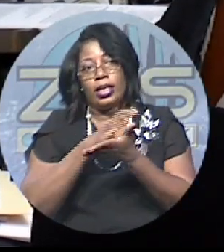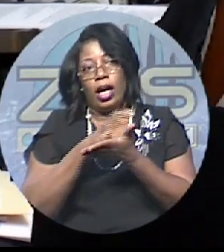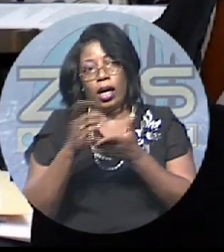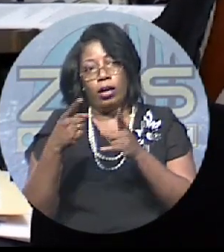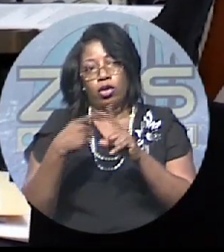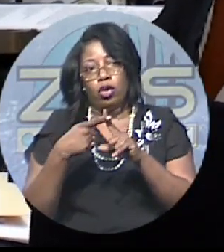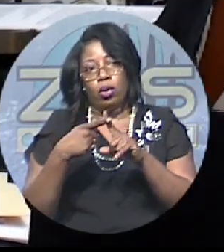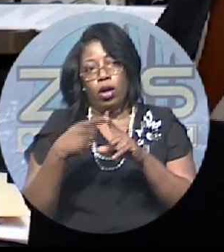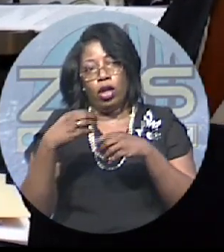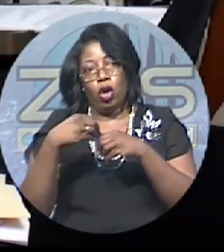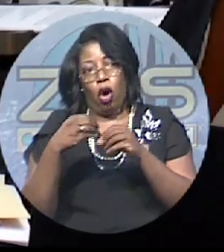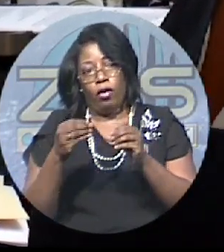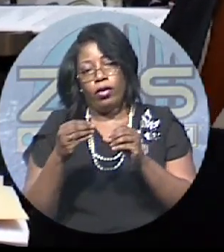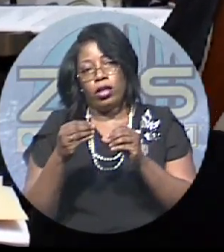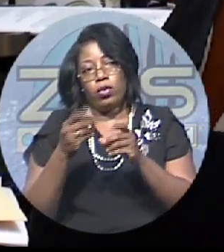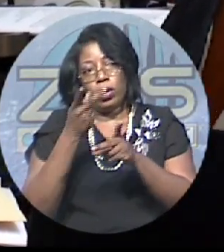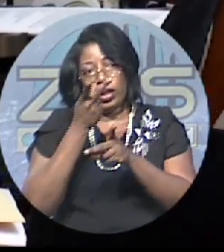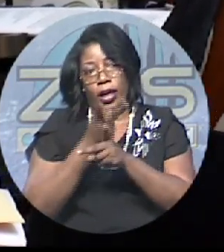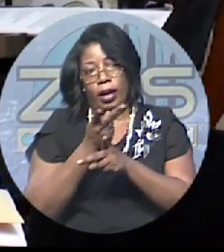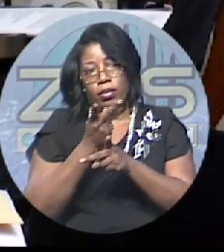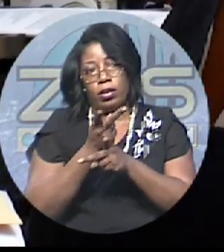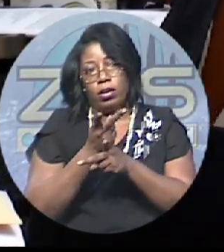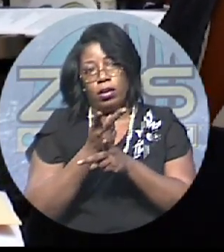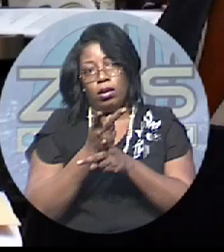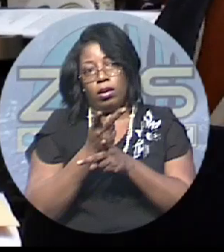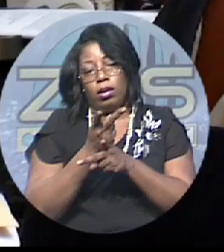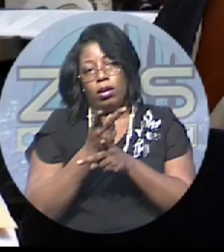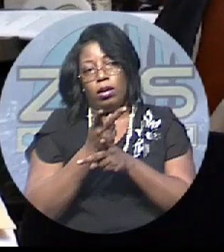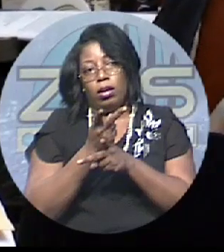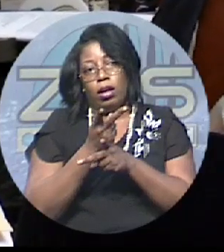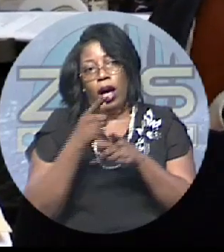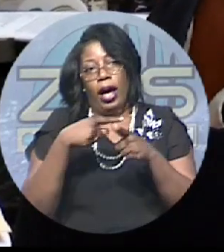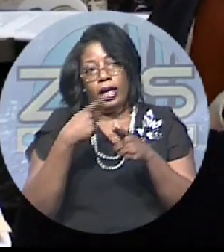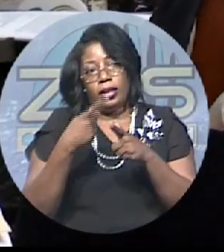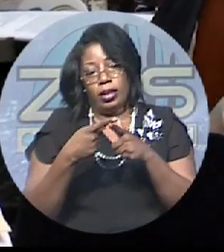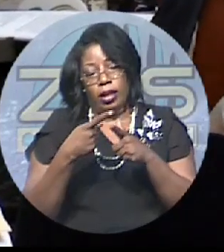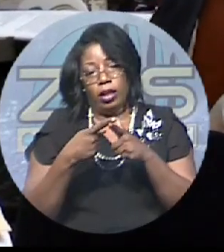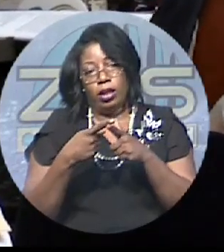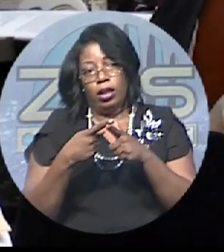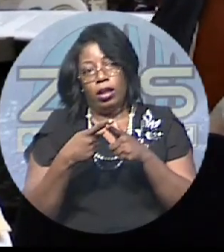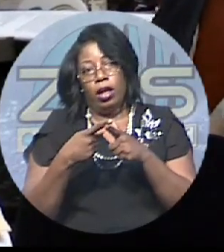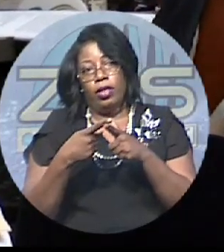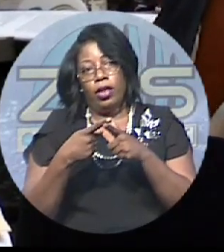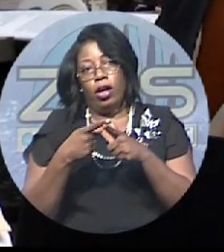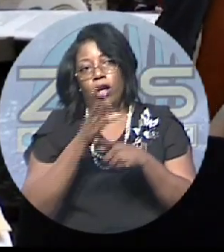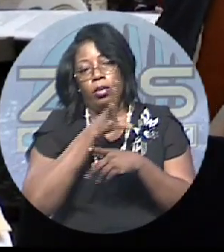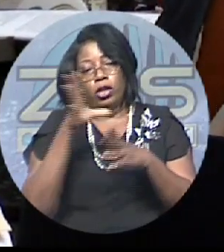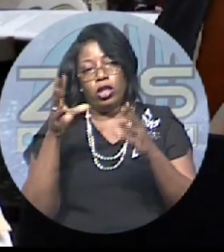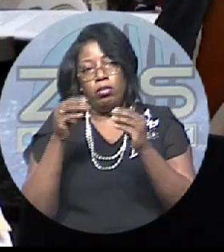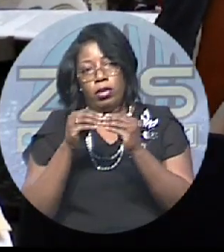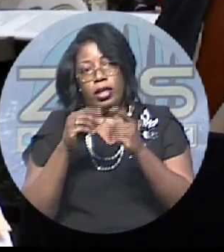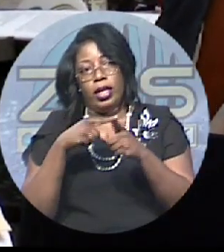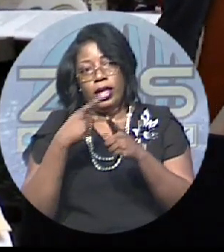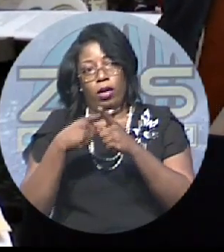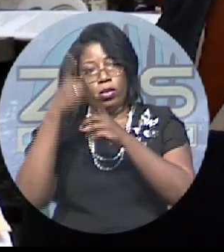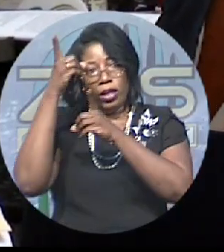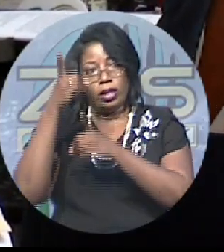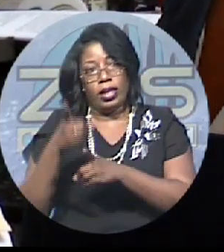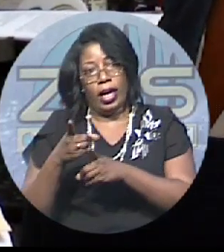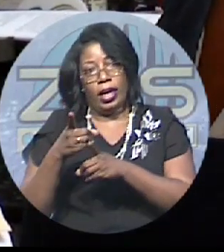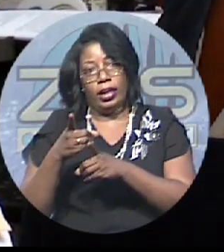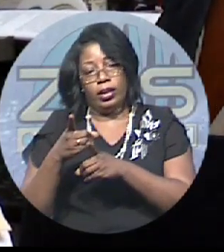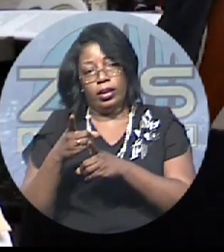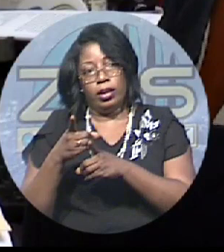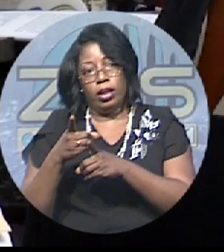office, and this card will be kept under close security until the Boundary Commission meets, and we will decide whether there are changes to the